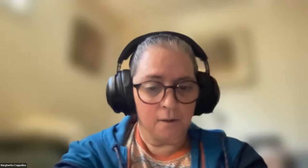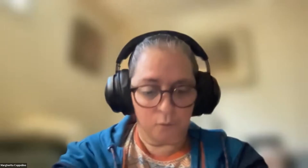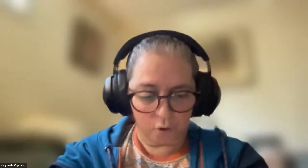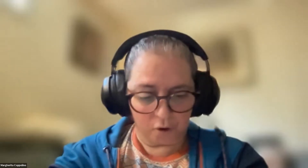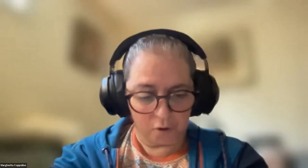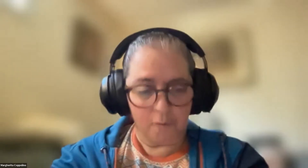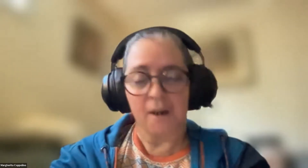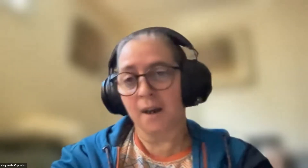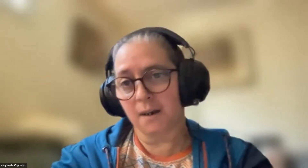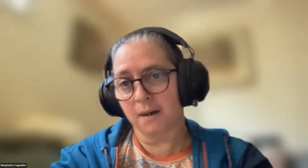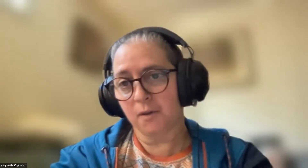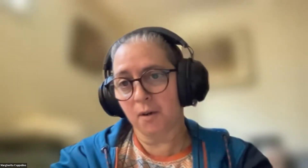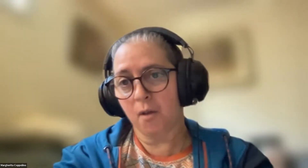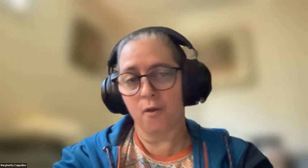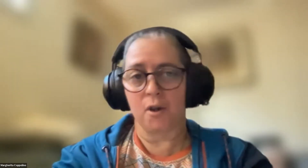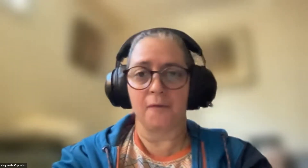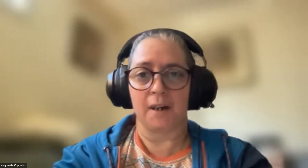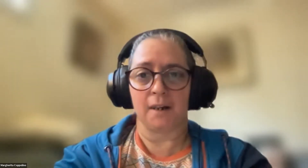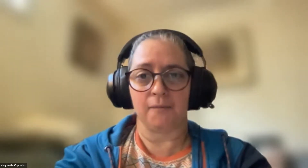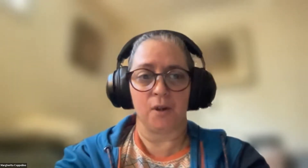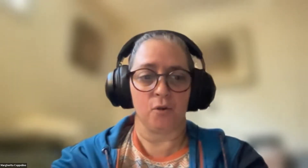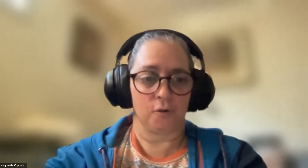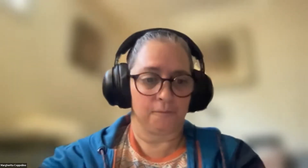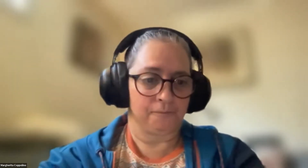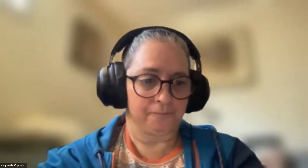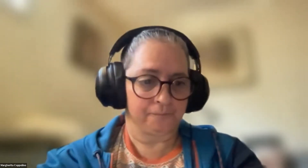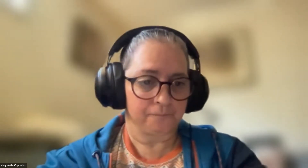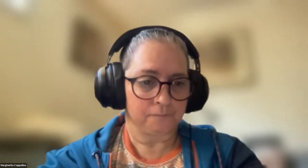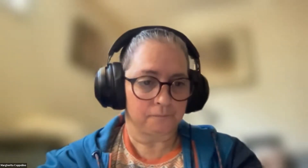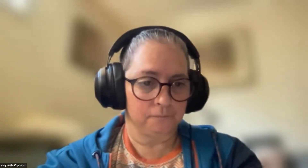break. We'll see you back at 11:35. Thank you.